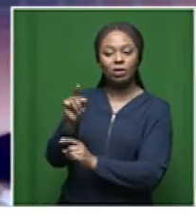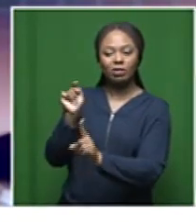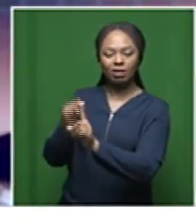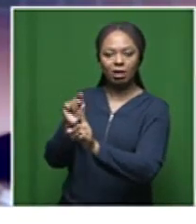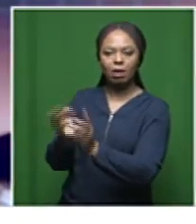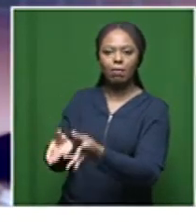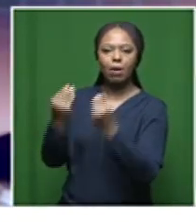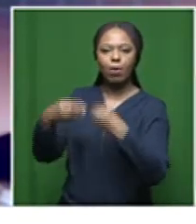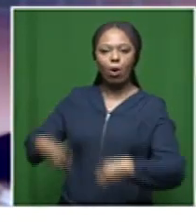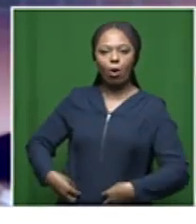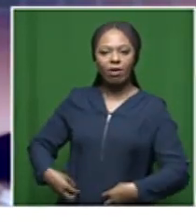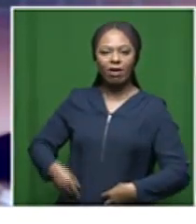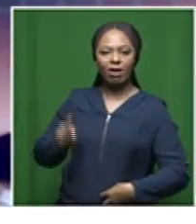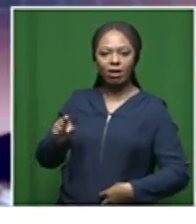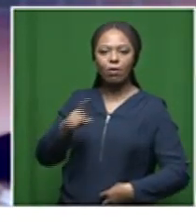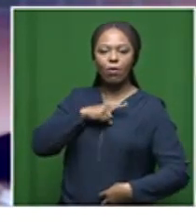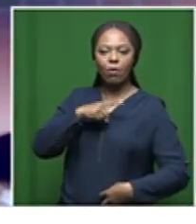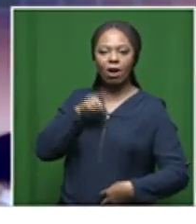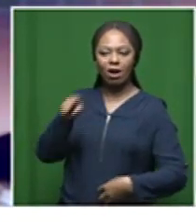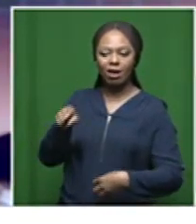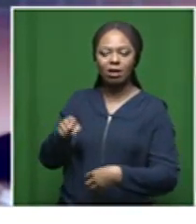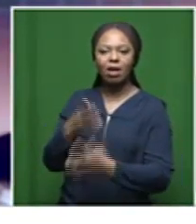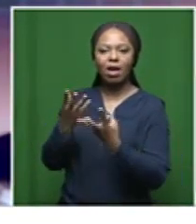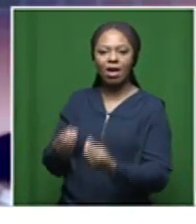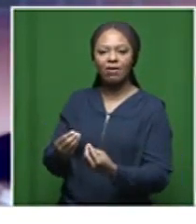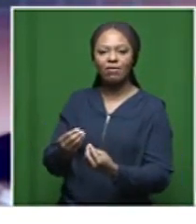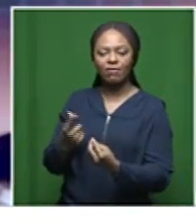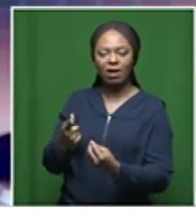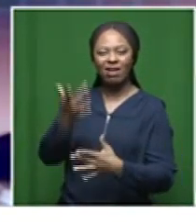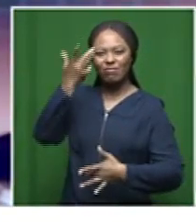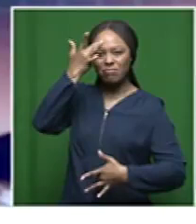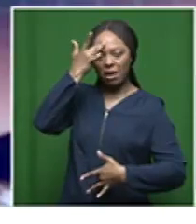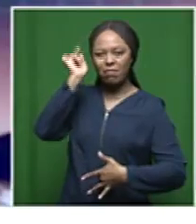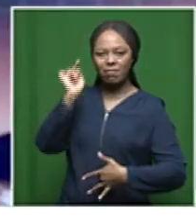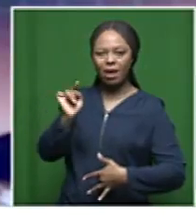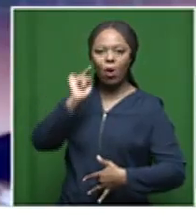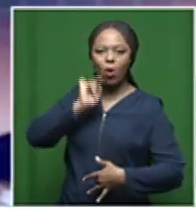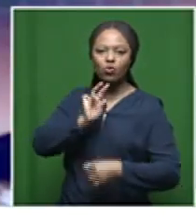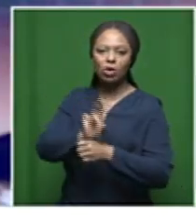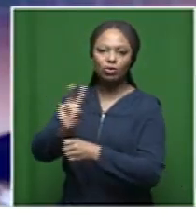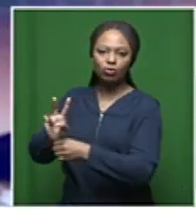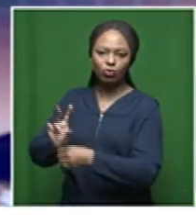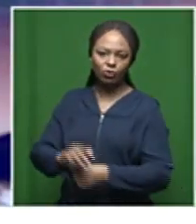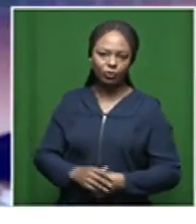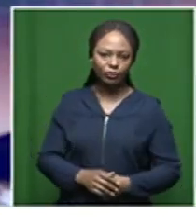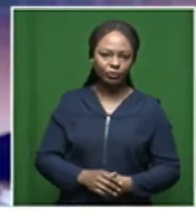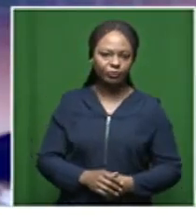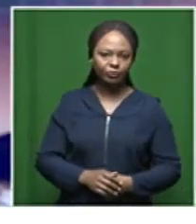an organ as well as blood after she or he was diagnosed with a life-threatening illness at the age of 22. Let's listen to the